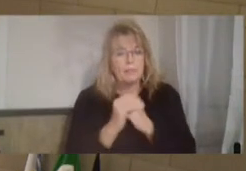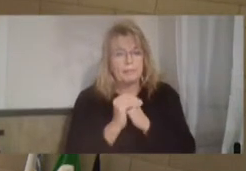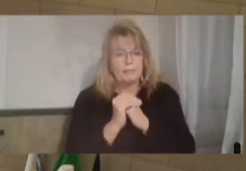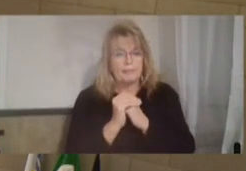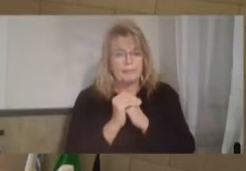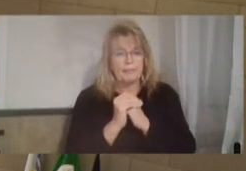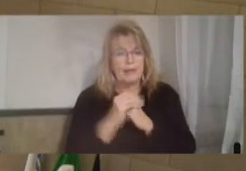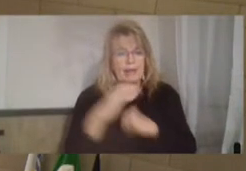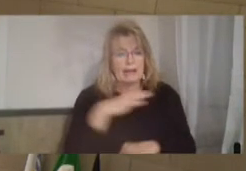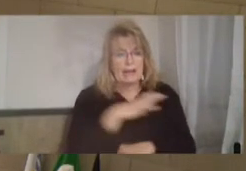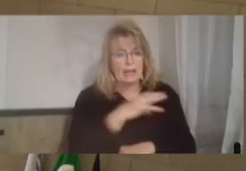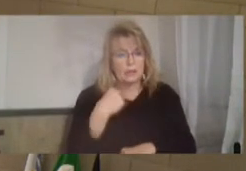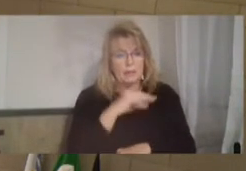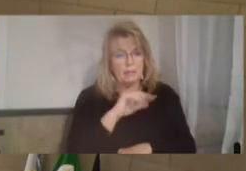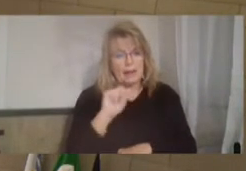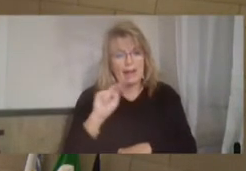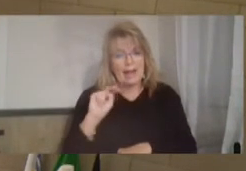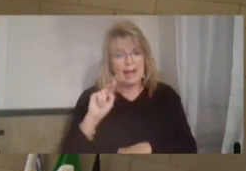Councilmember Anderson